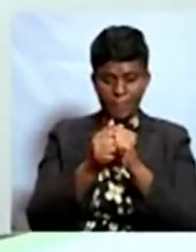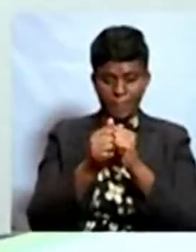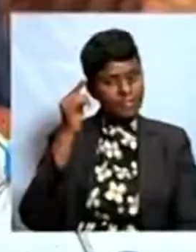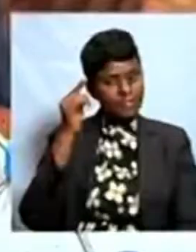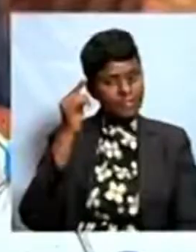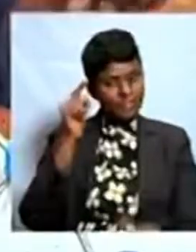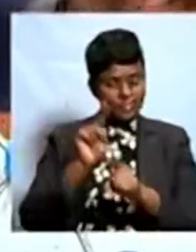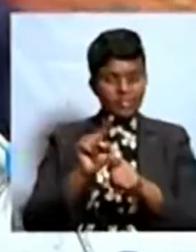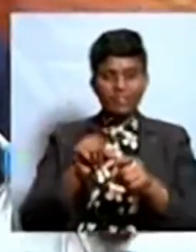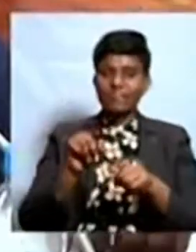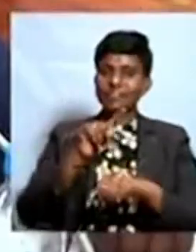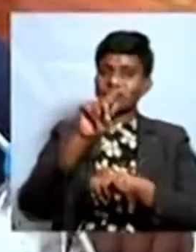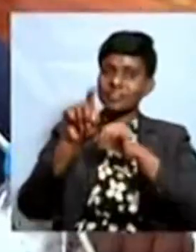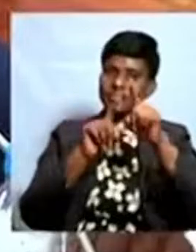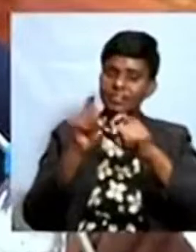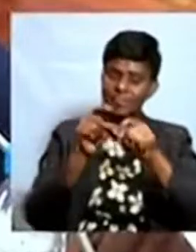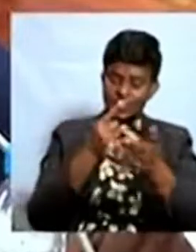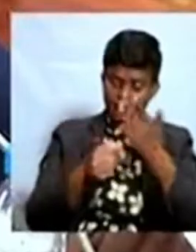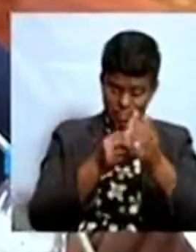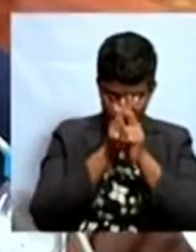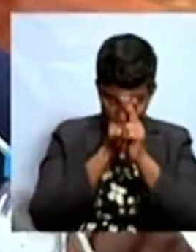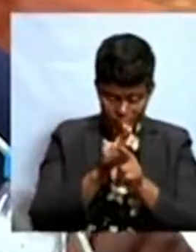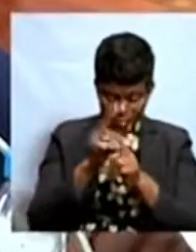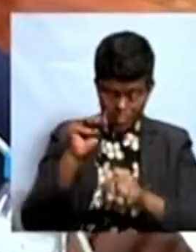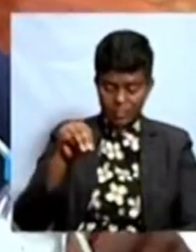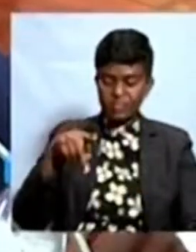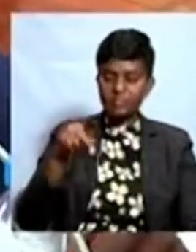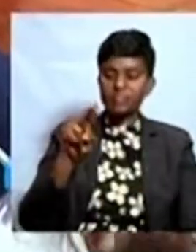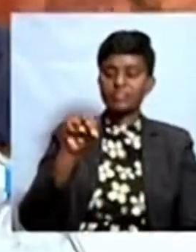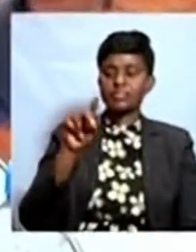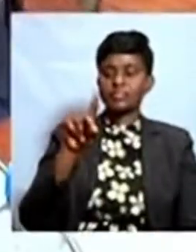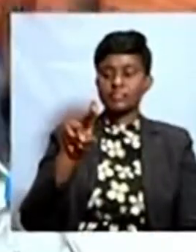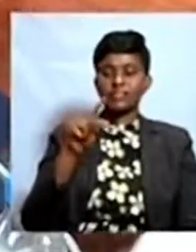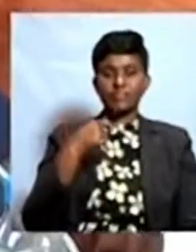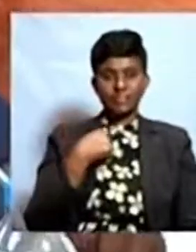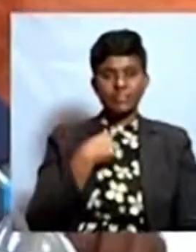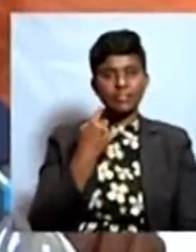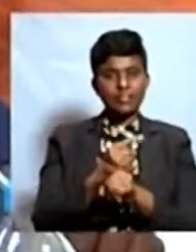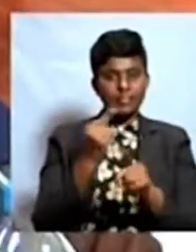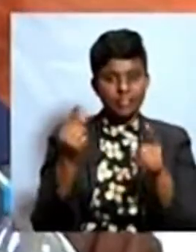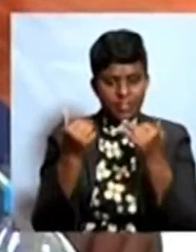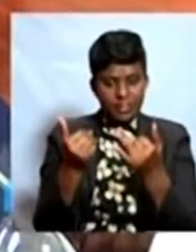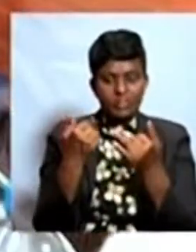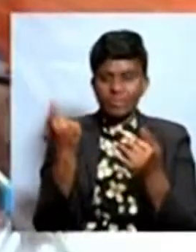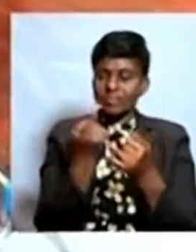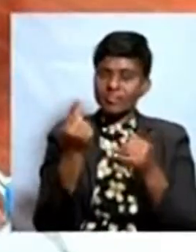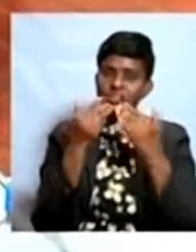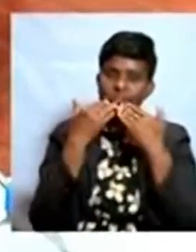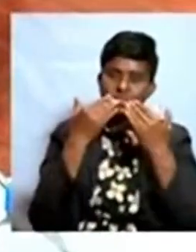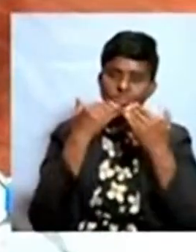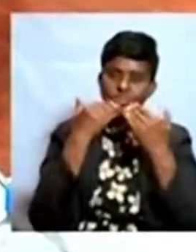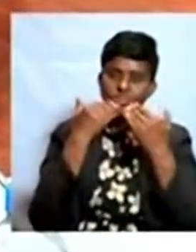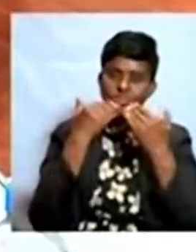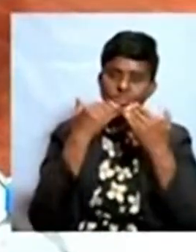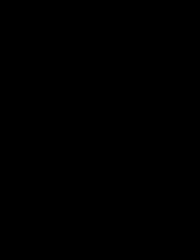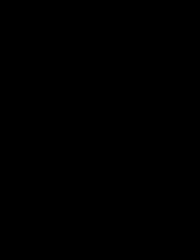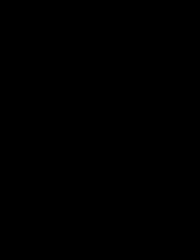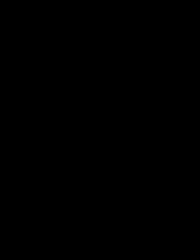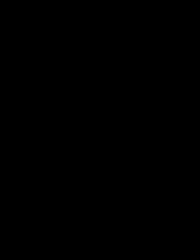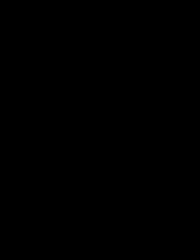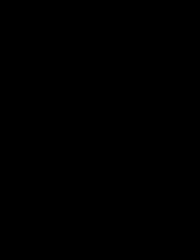to ride on the question that Honorable Mpundu asked, and also just to appreciate the effort